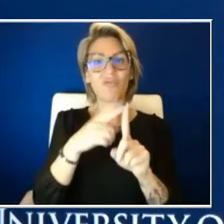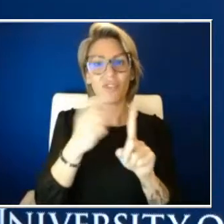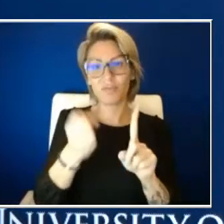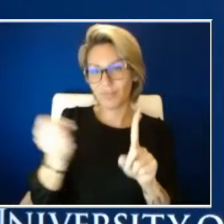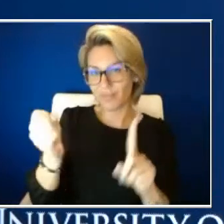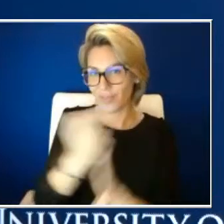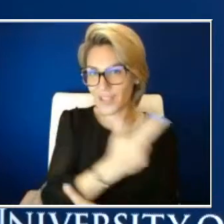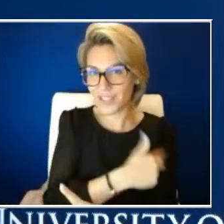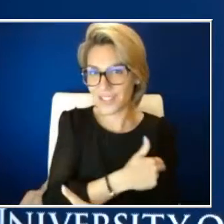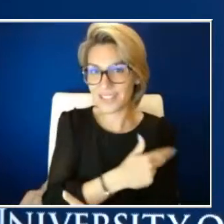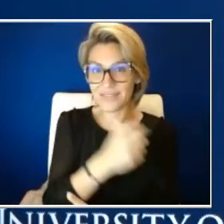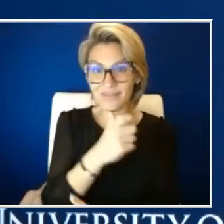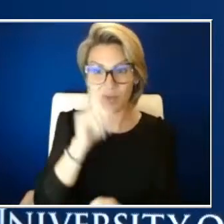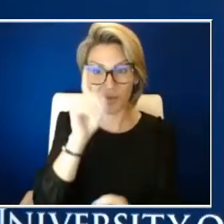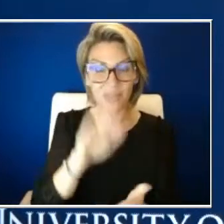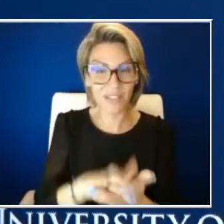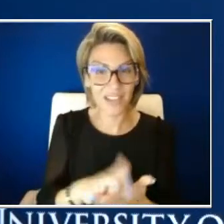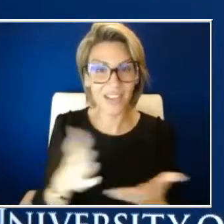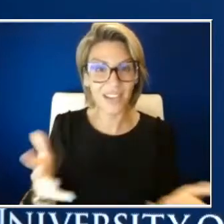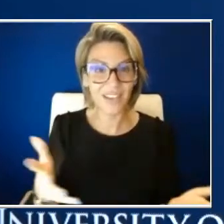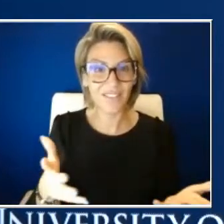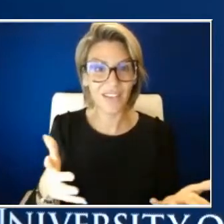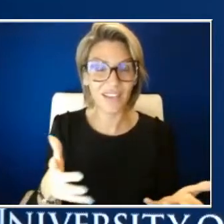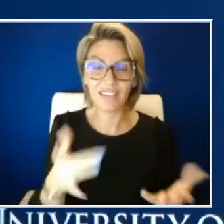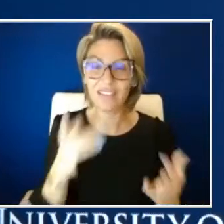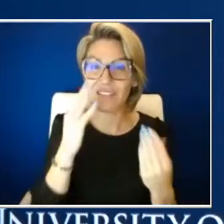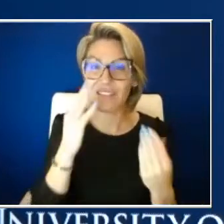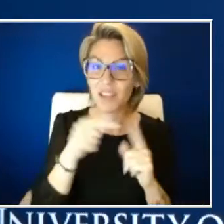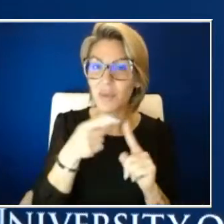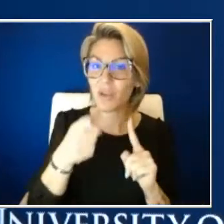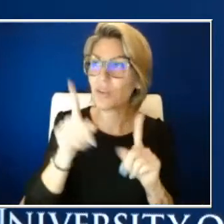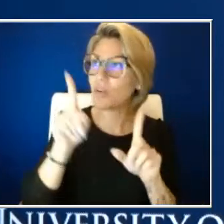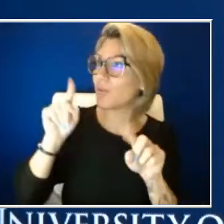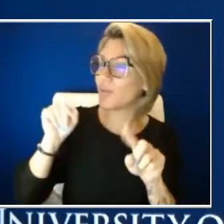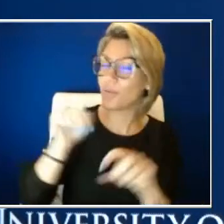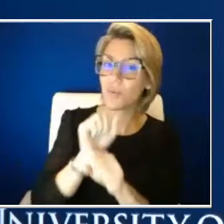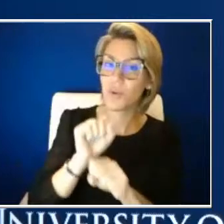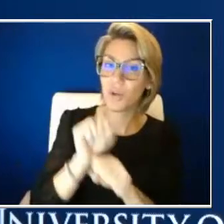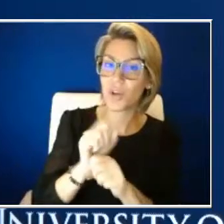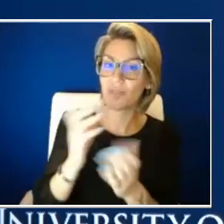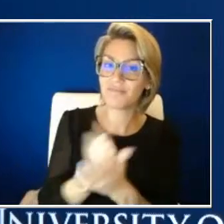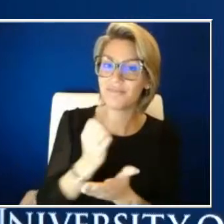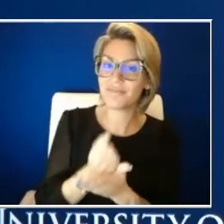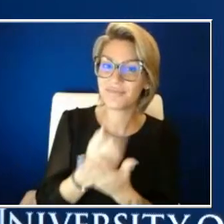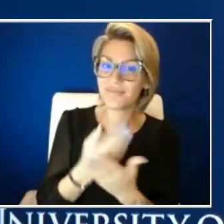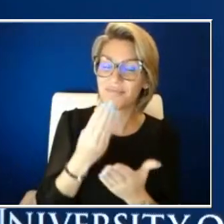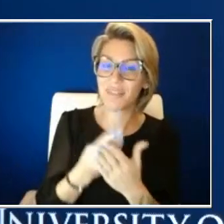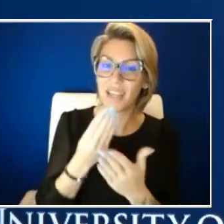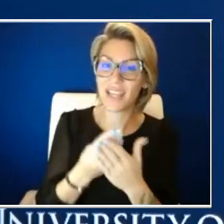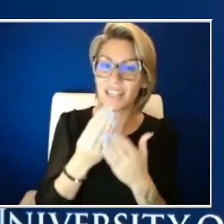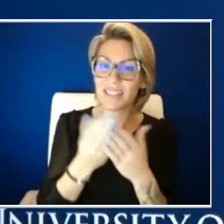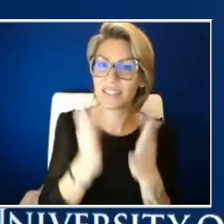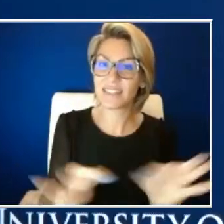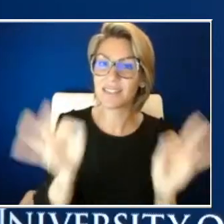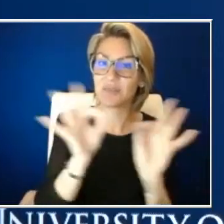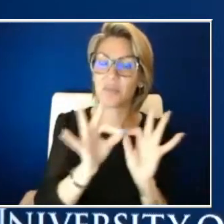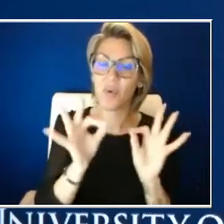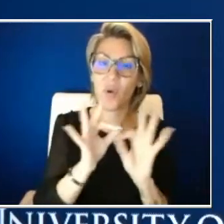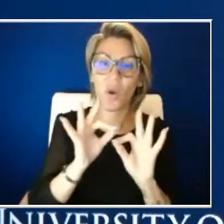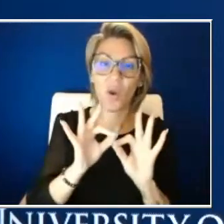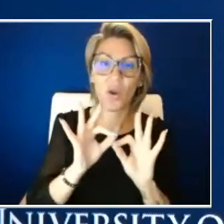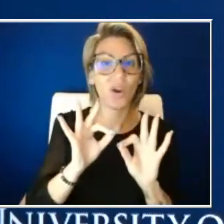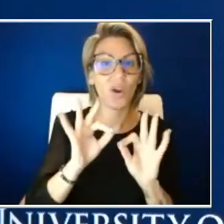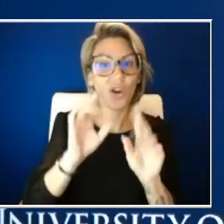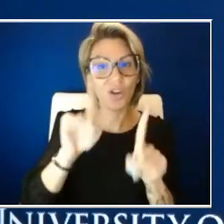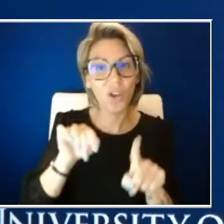believe that, then just think about you having to go to work. Earning money is very important for people. Being able to go to work, or having